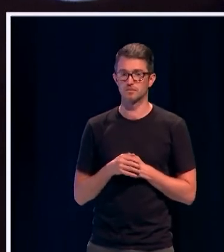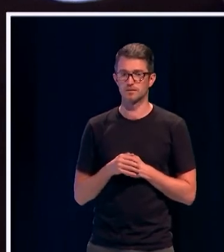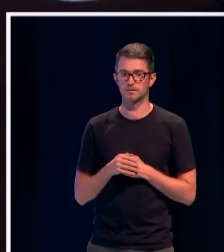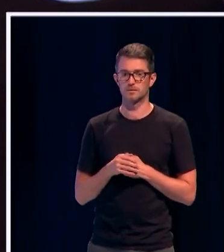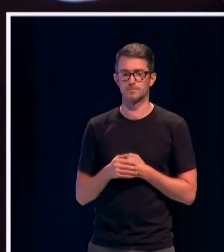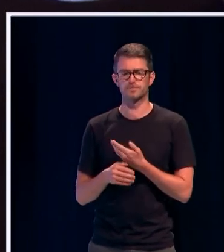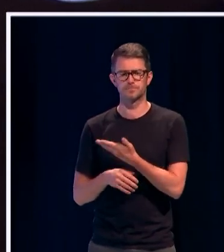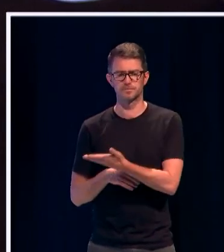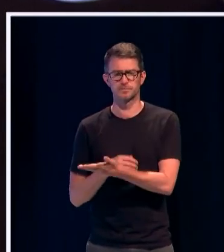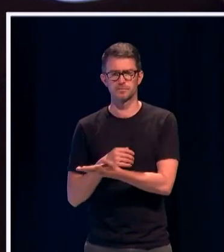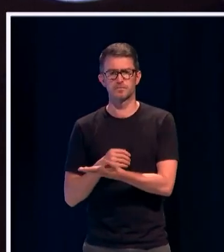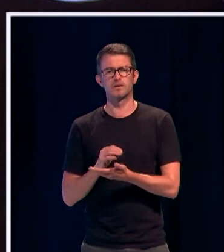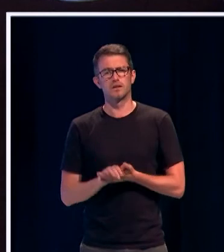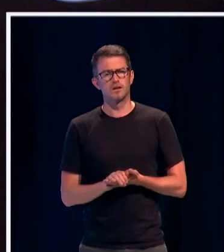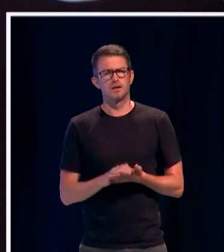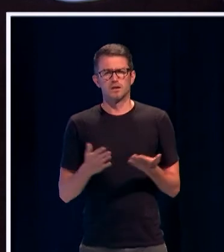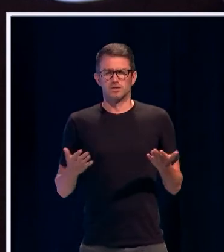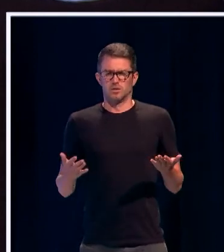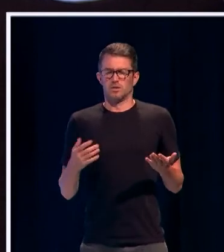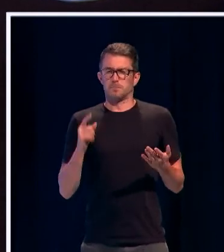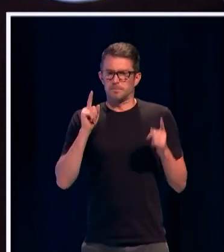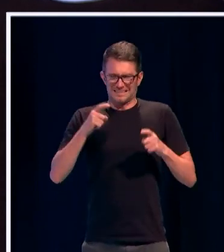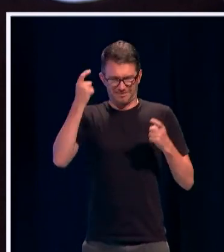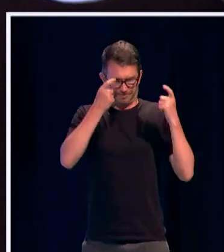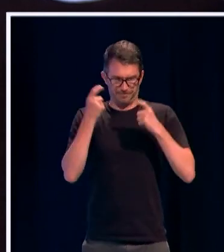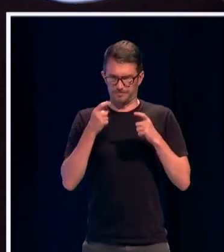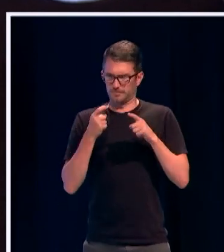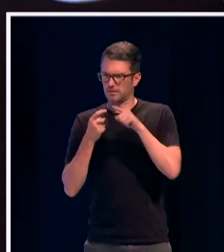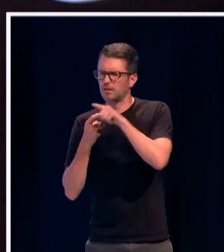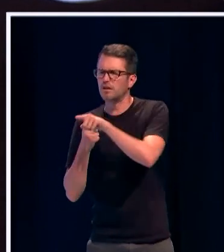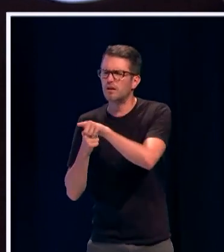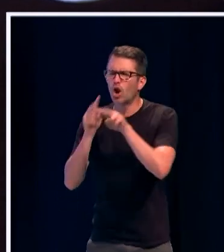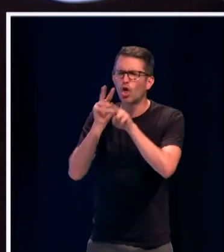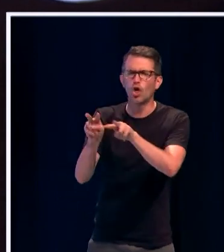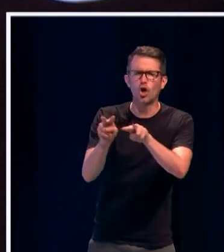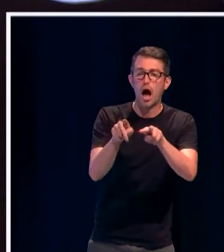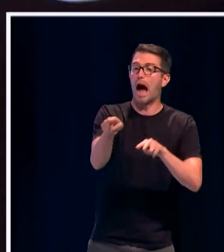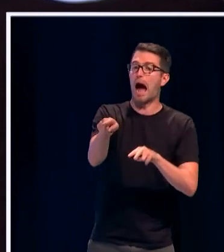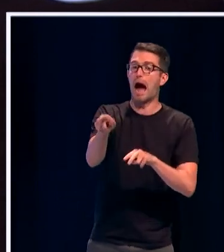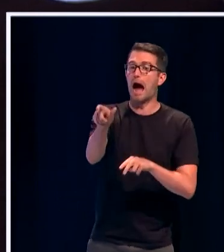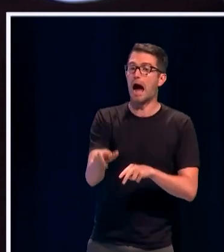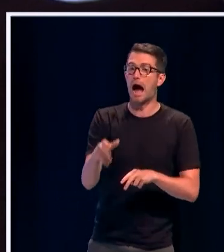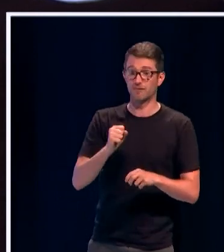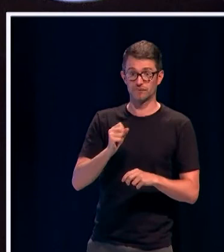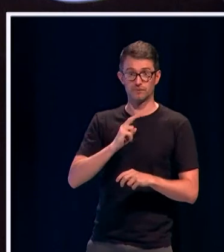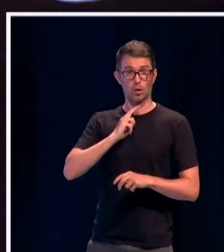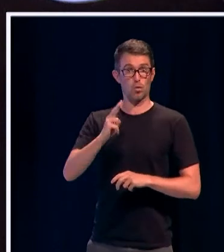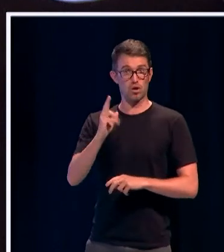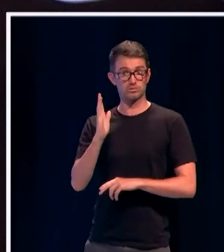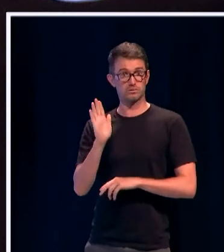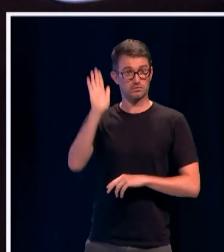the voices, because you get engaged with so many things at a time. For example, if